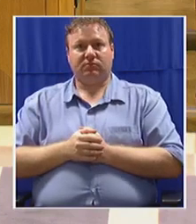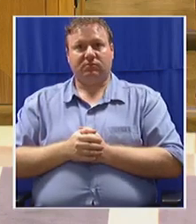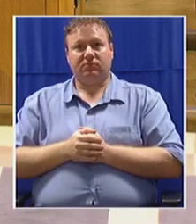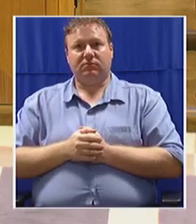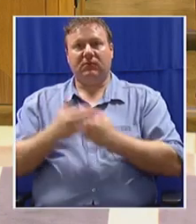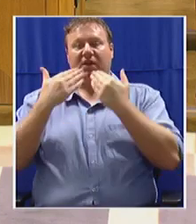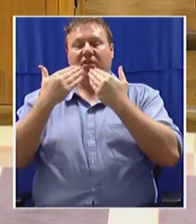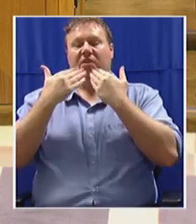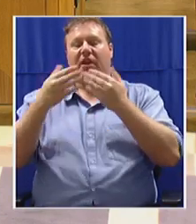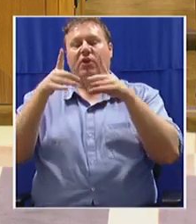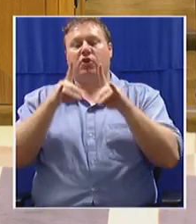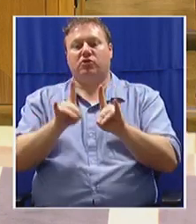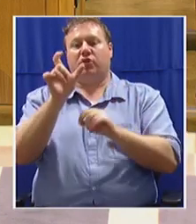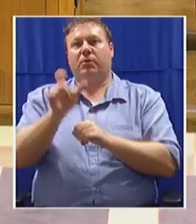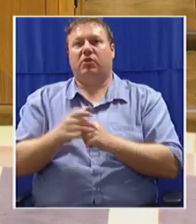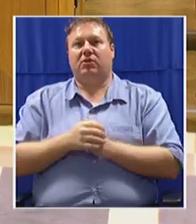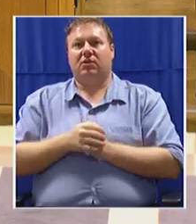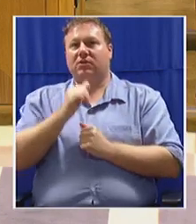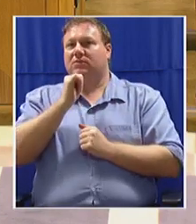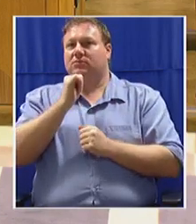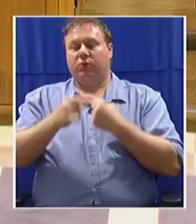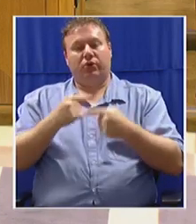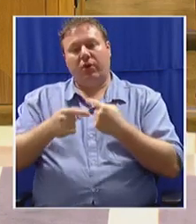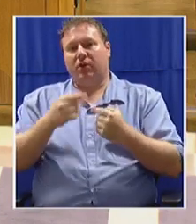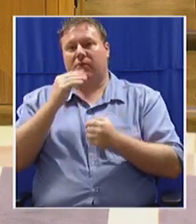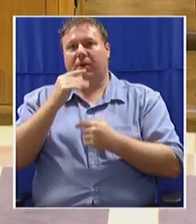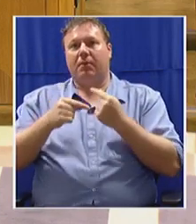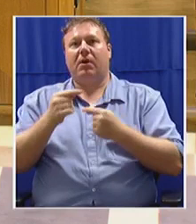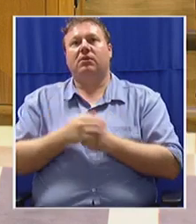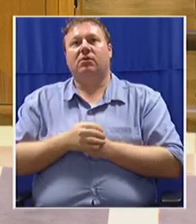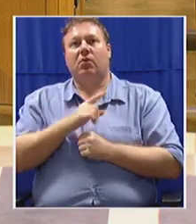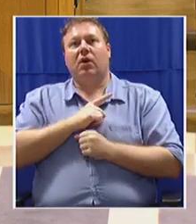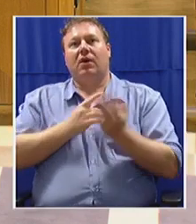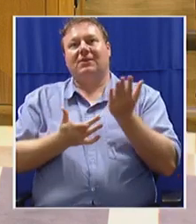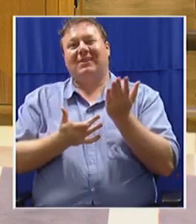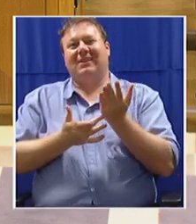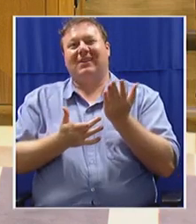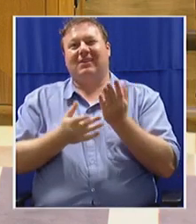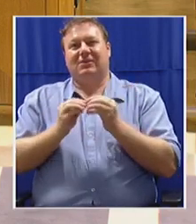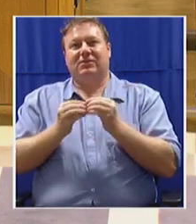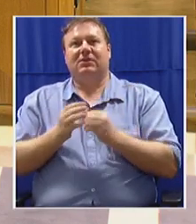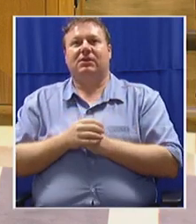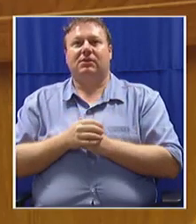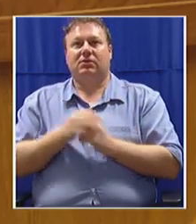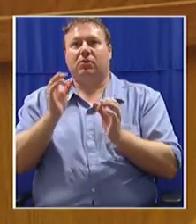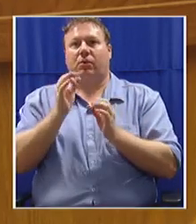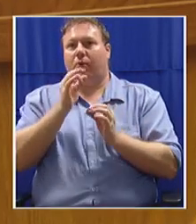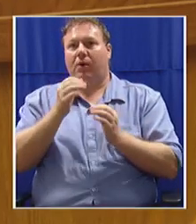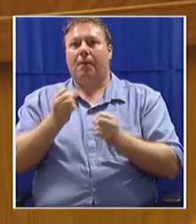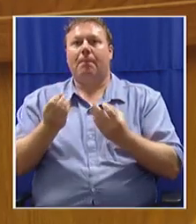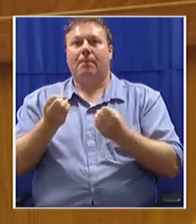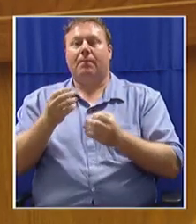Thank you very much, House Chairperson. We weren't going to speak on this because it really is a technical amendment and we don't have much choice because the courts